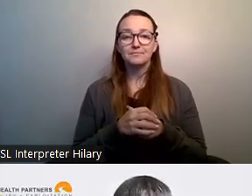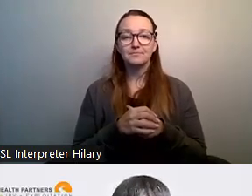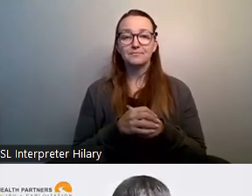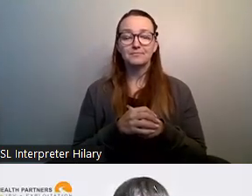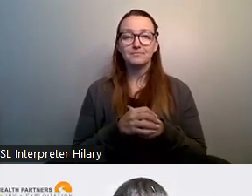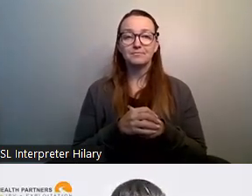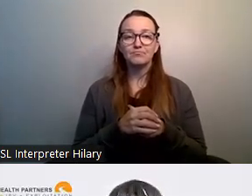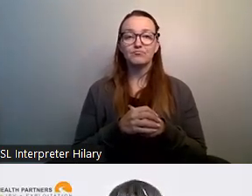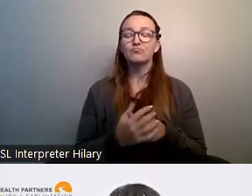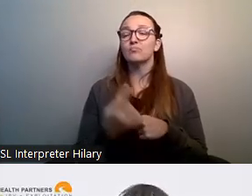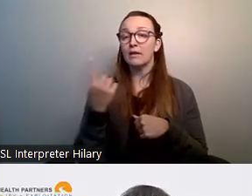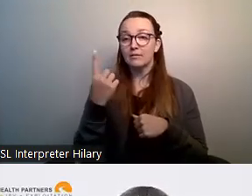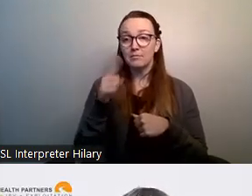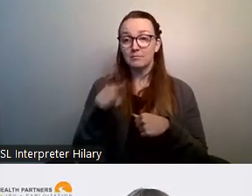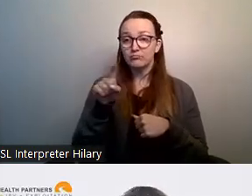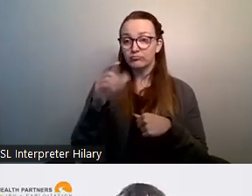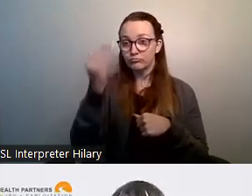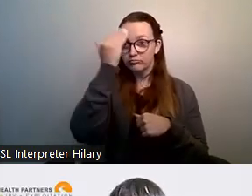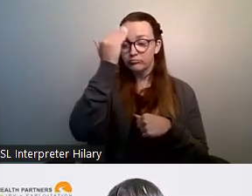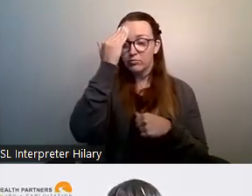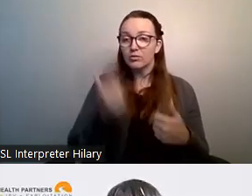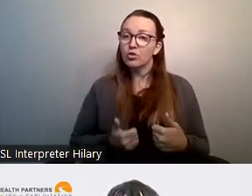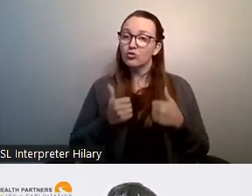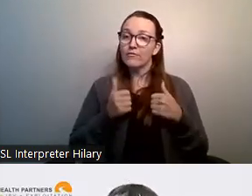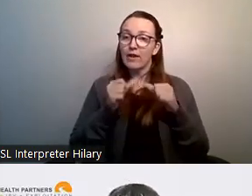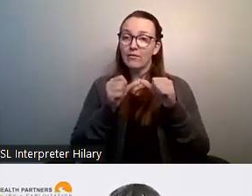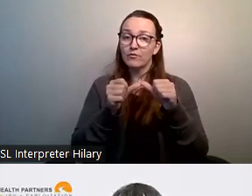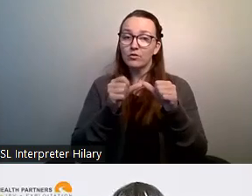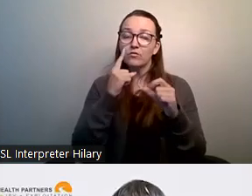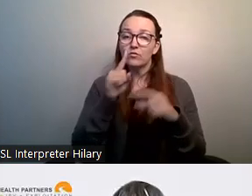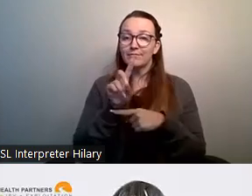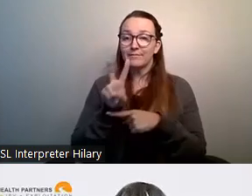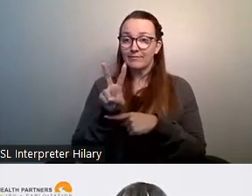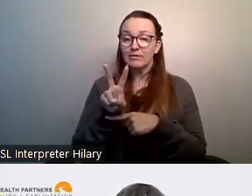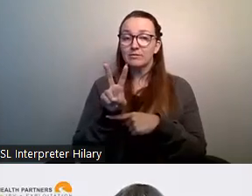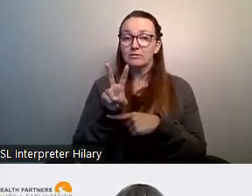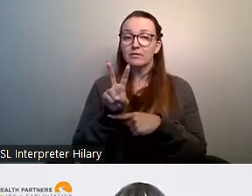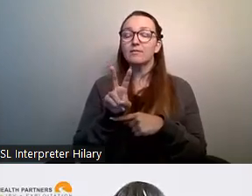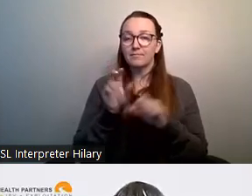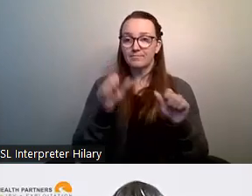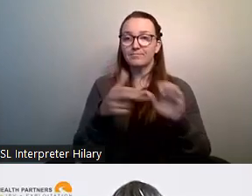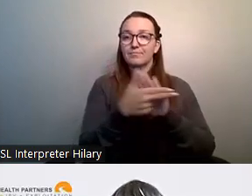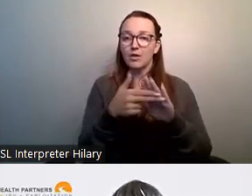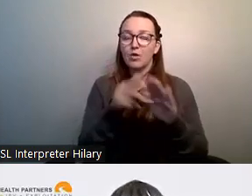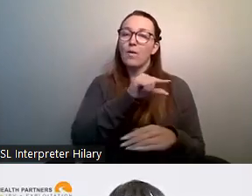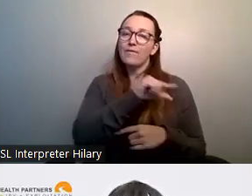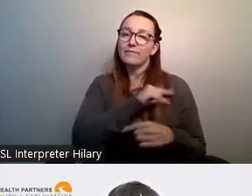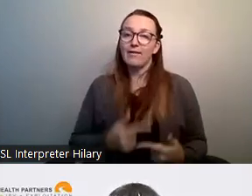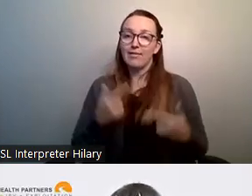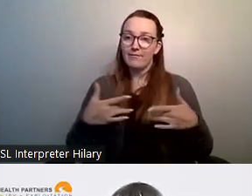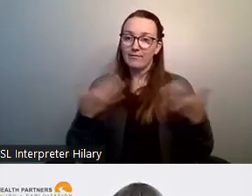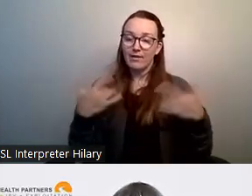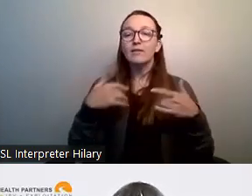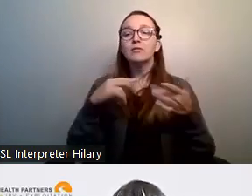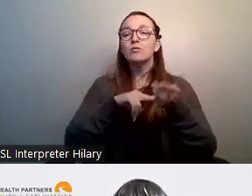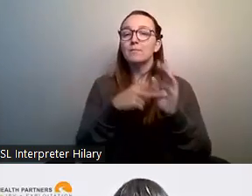One thing to know is that being a survivor of domestic violence is considered a qualifying life event, meaning survivors can enroll